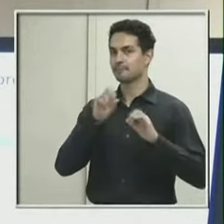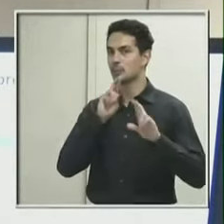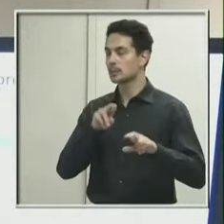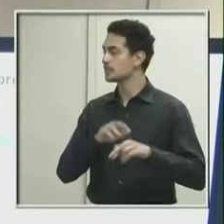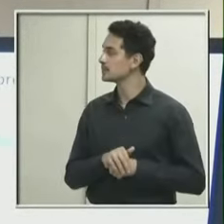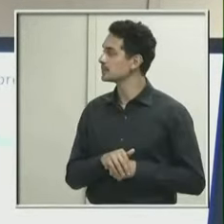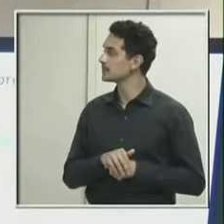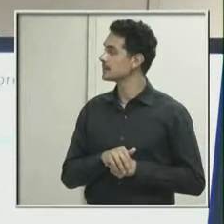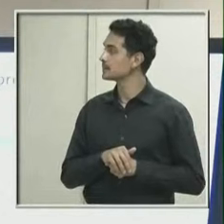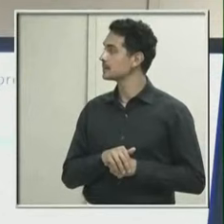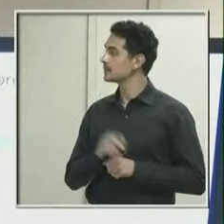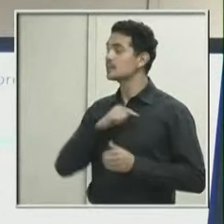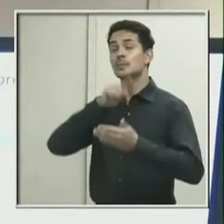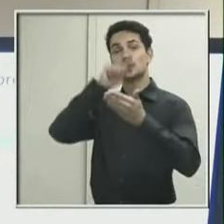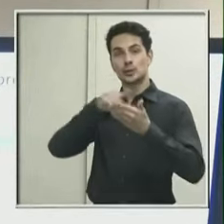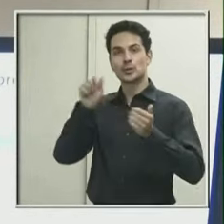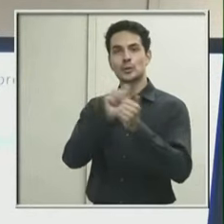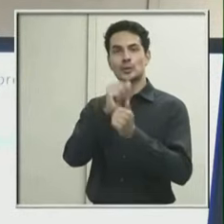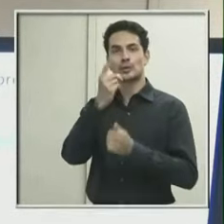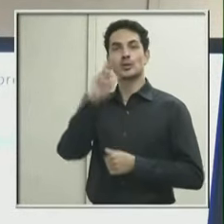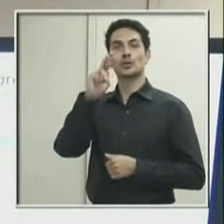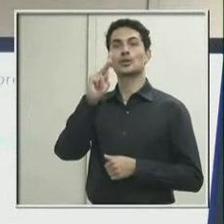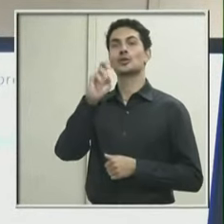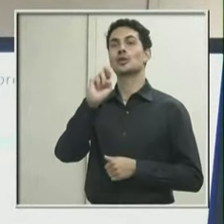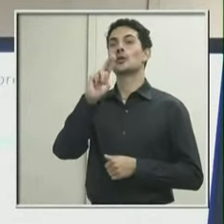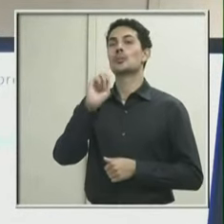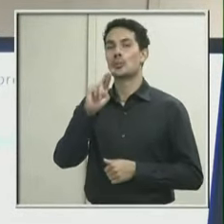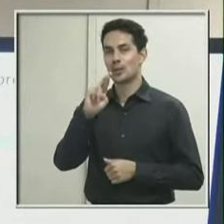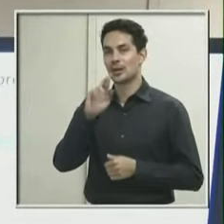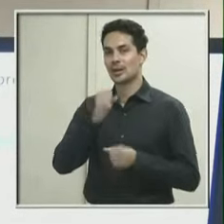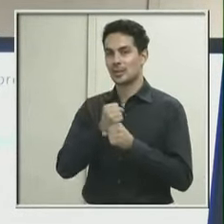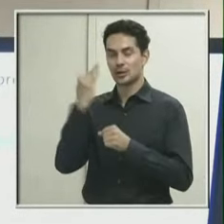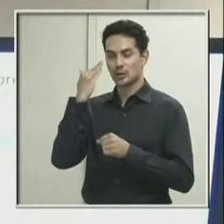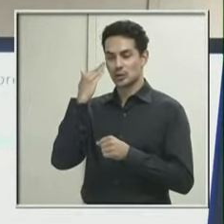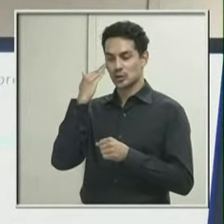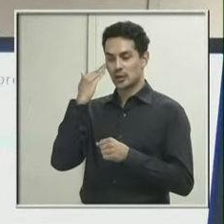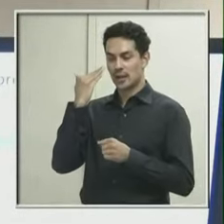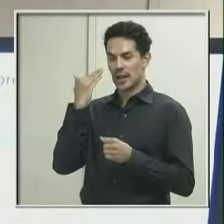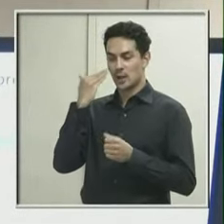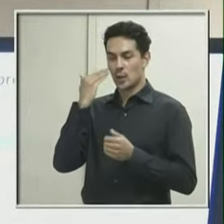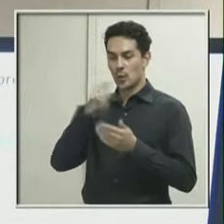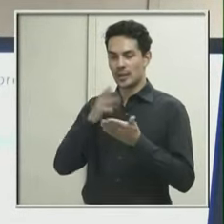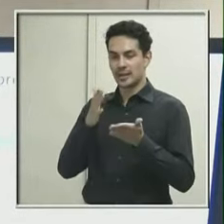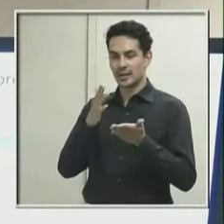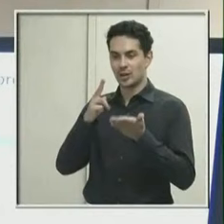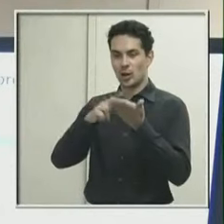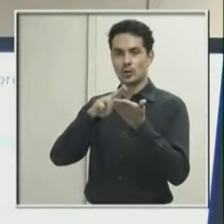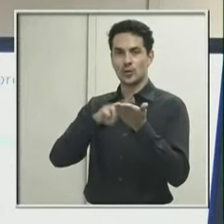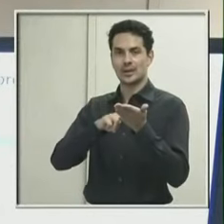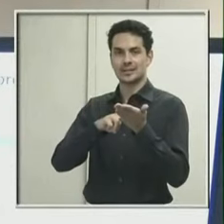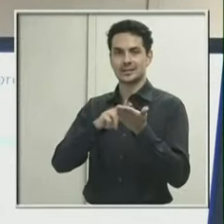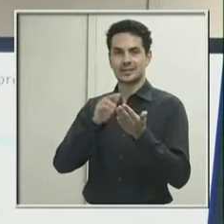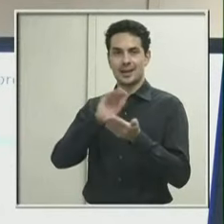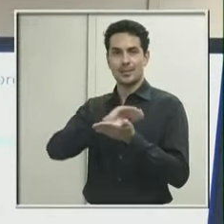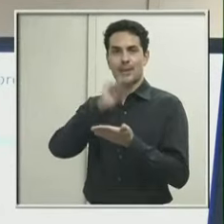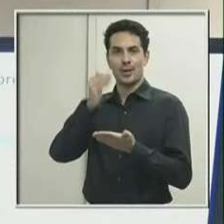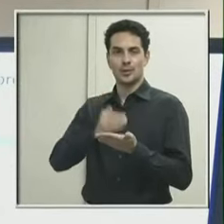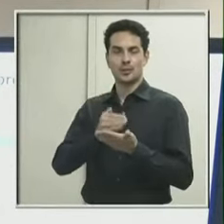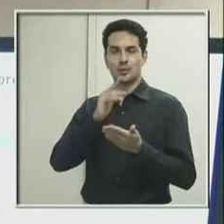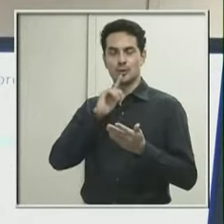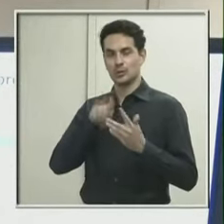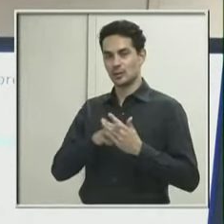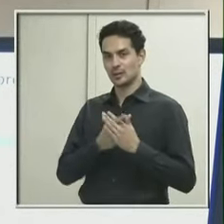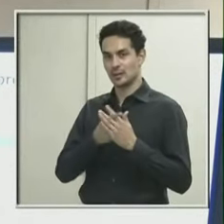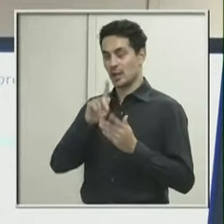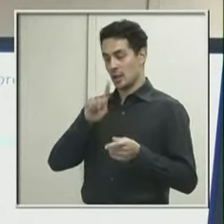I was checking with Dr. Kerber to make sure I knew what the contract amount was at this point. The initial contract